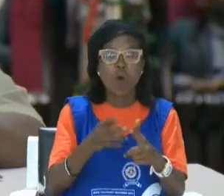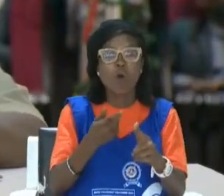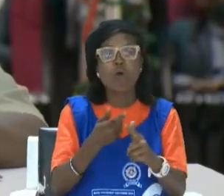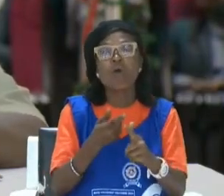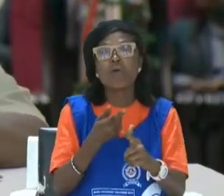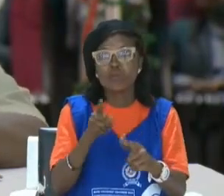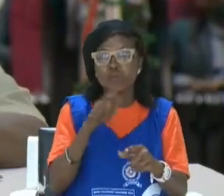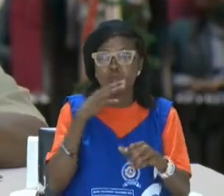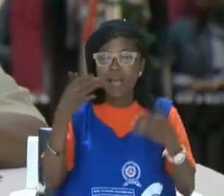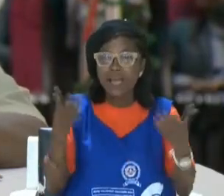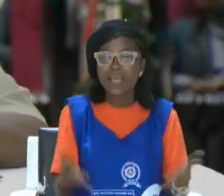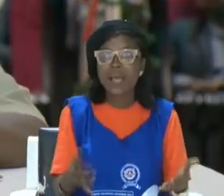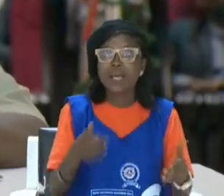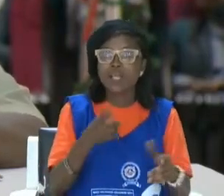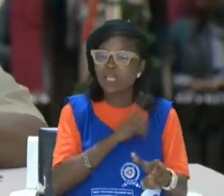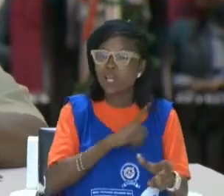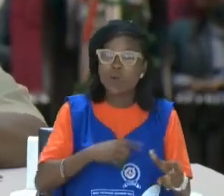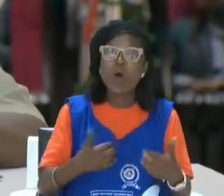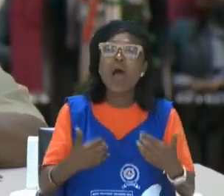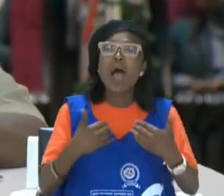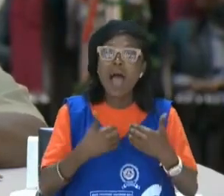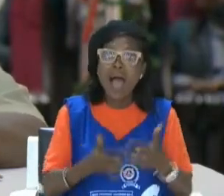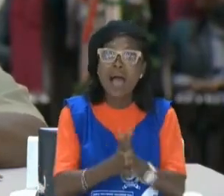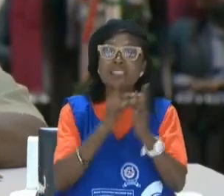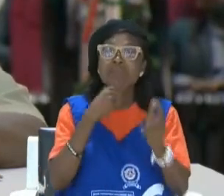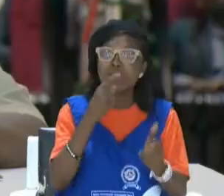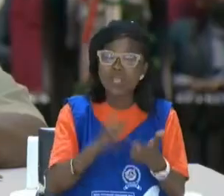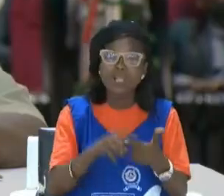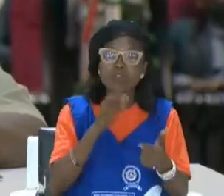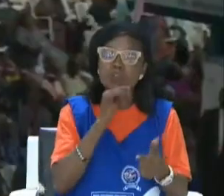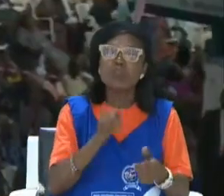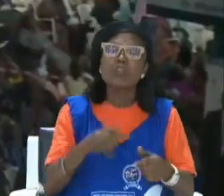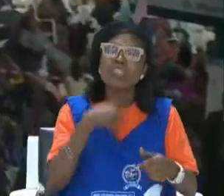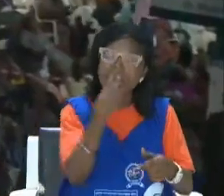me to tell you, you will not die.